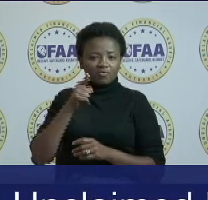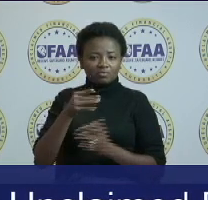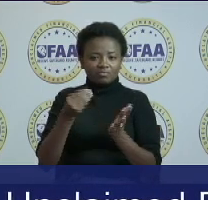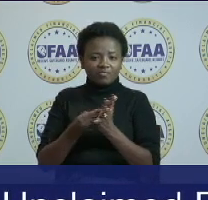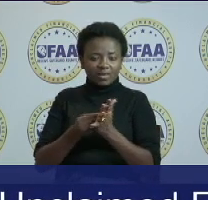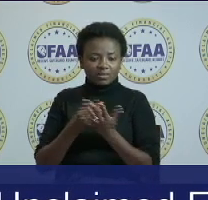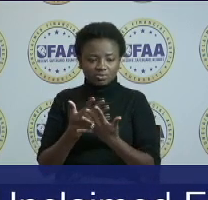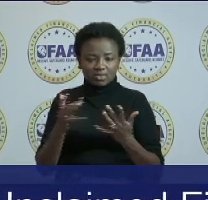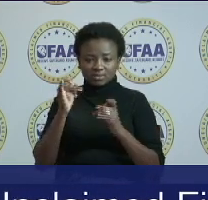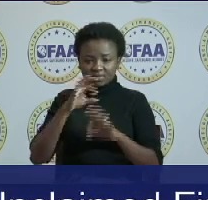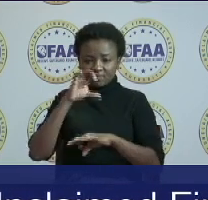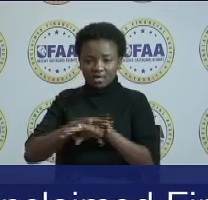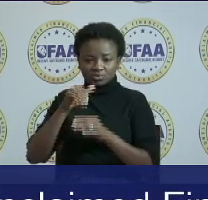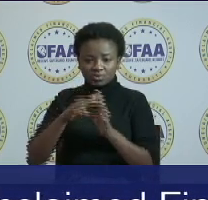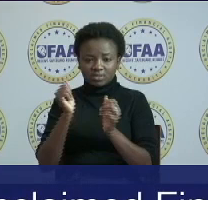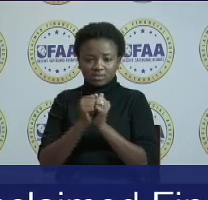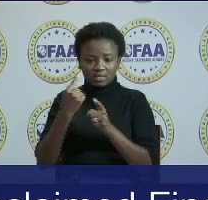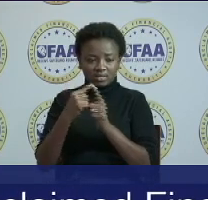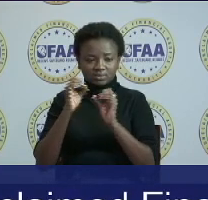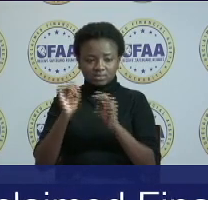not claimed within 10 years?